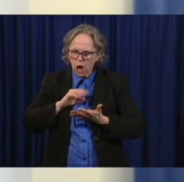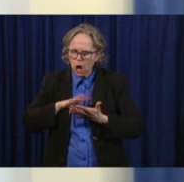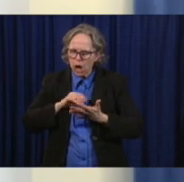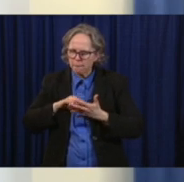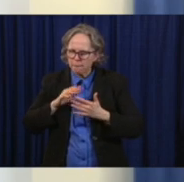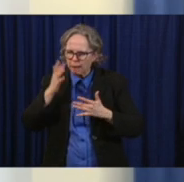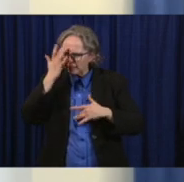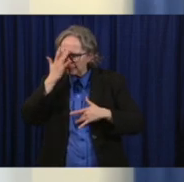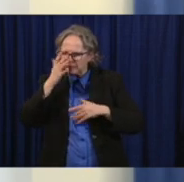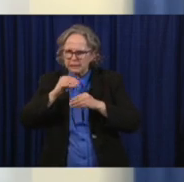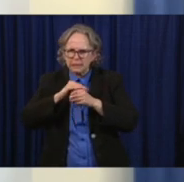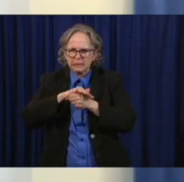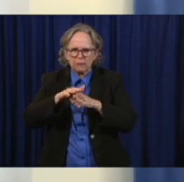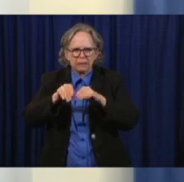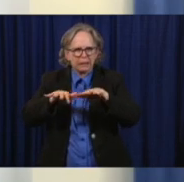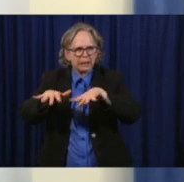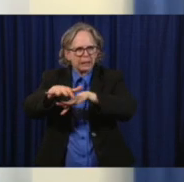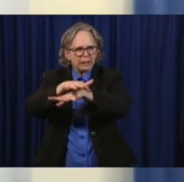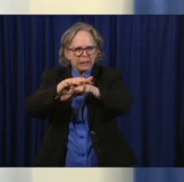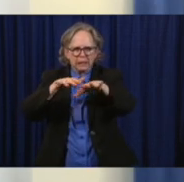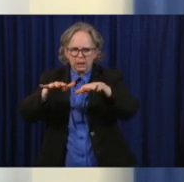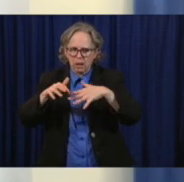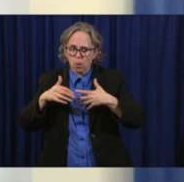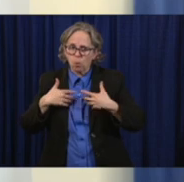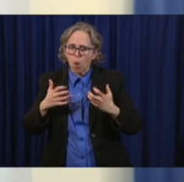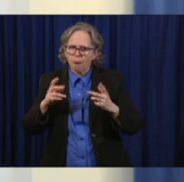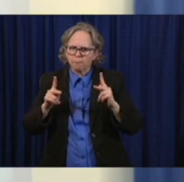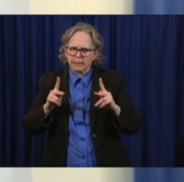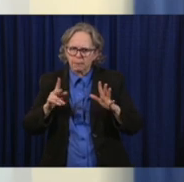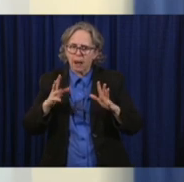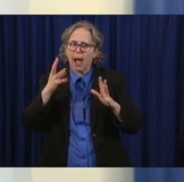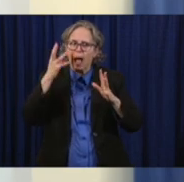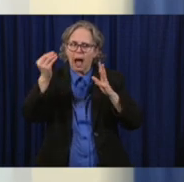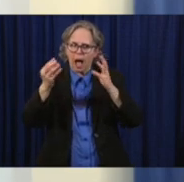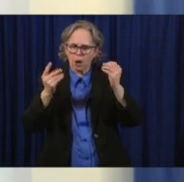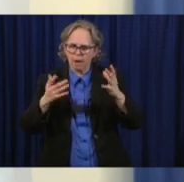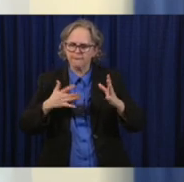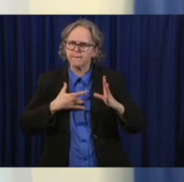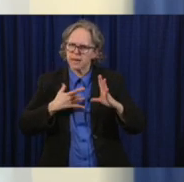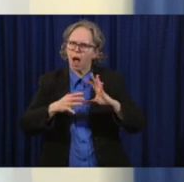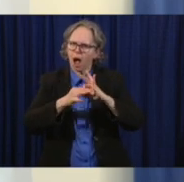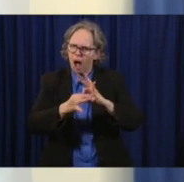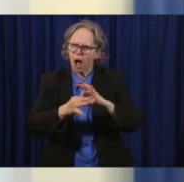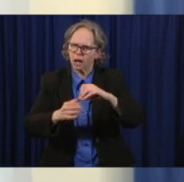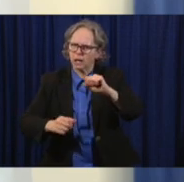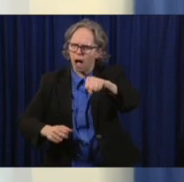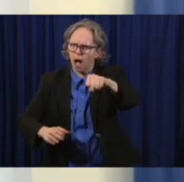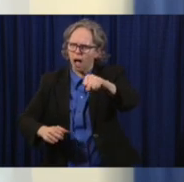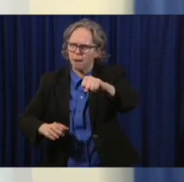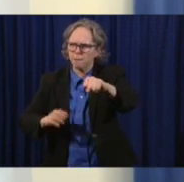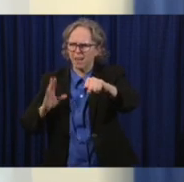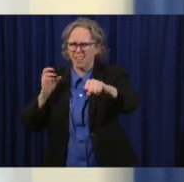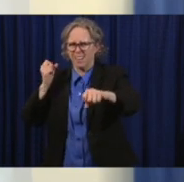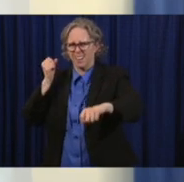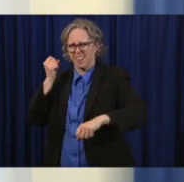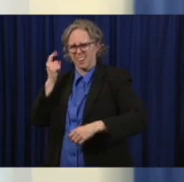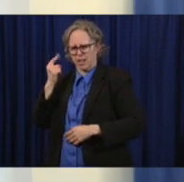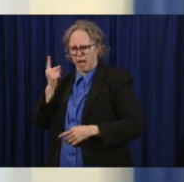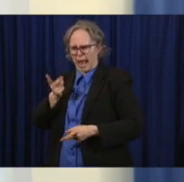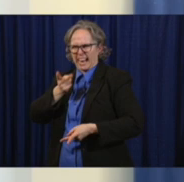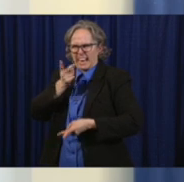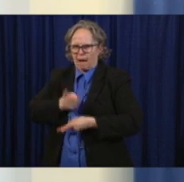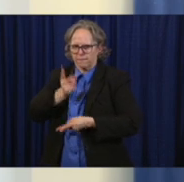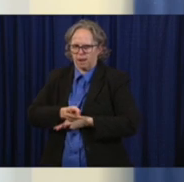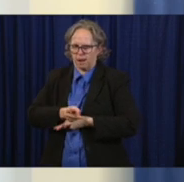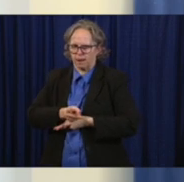to do this and to get connected and do everything you can to get out there, but get out there very carefully. And